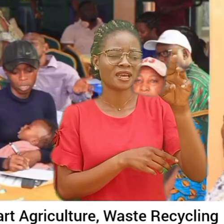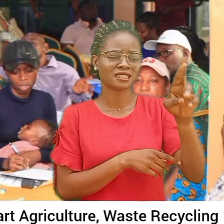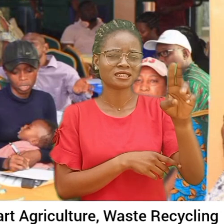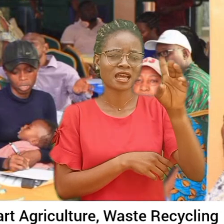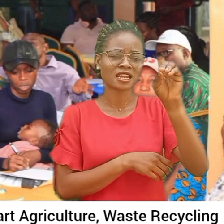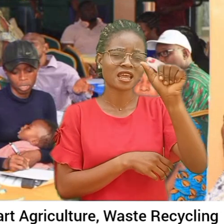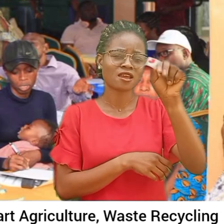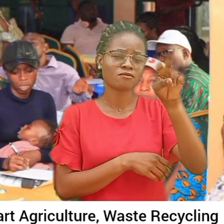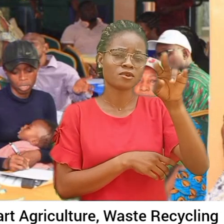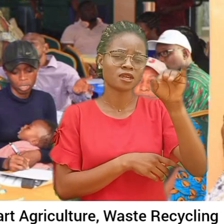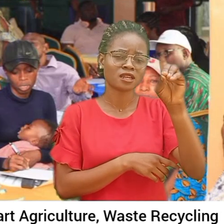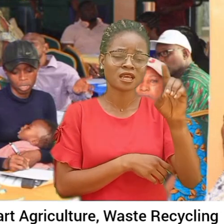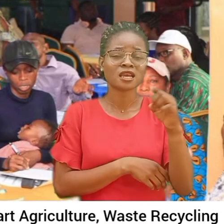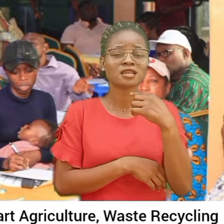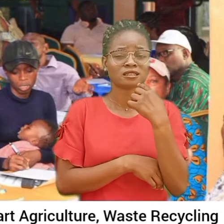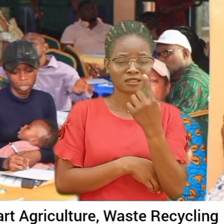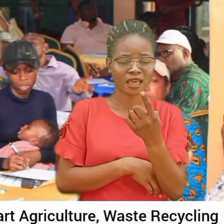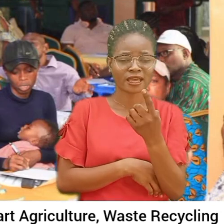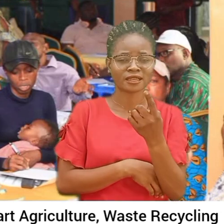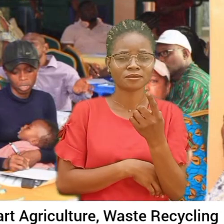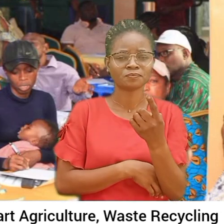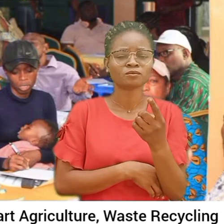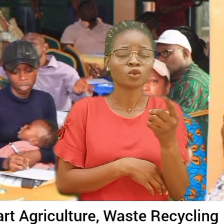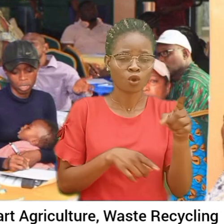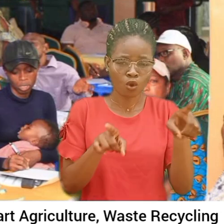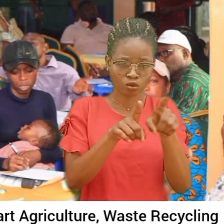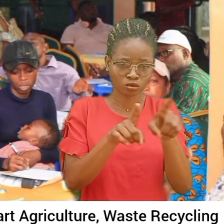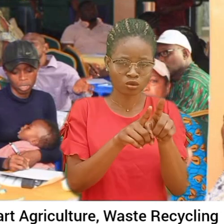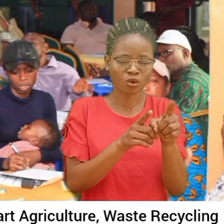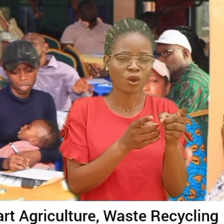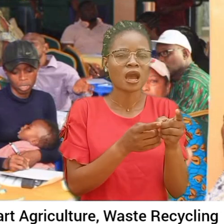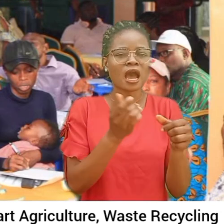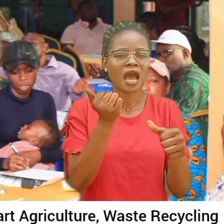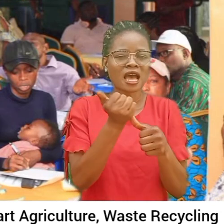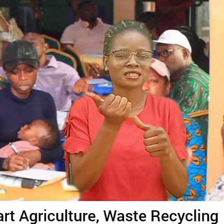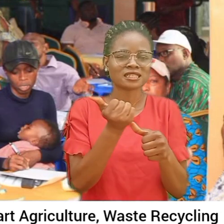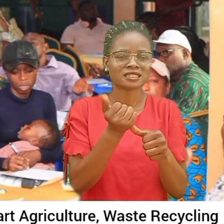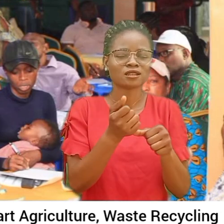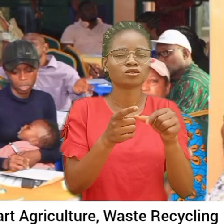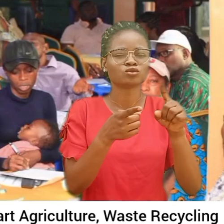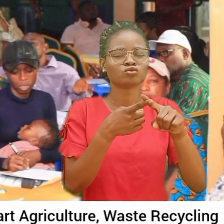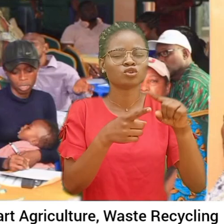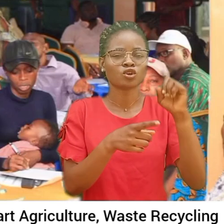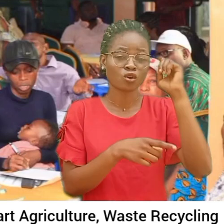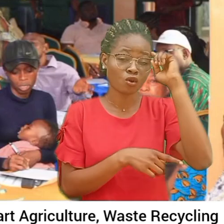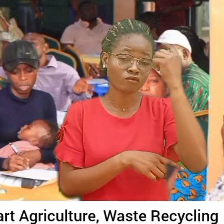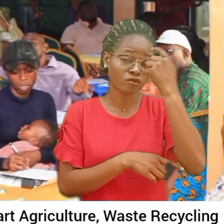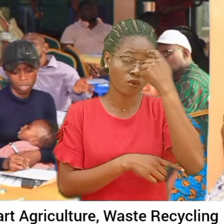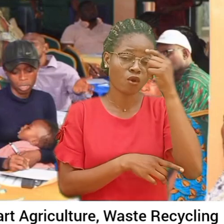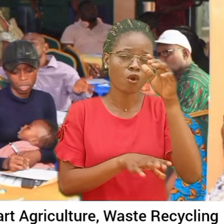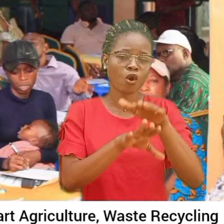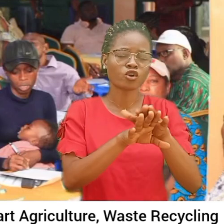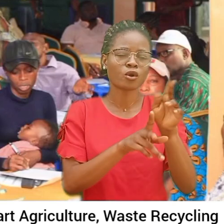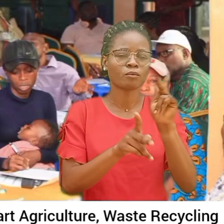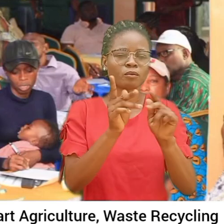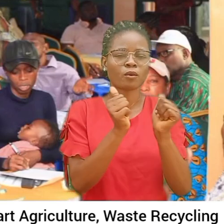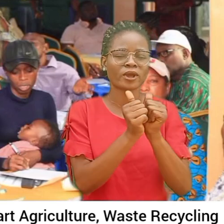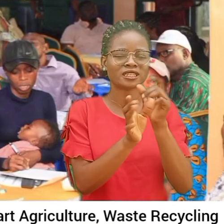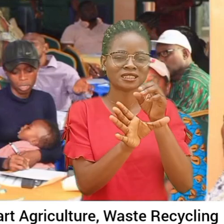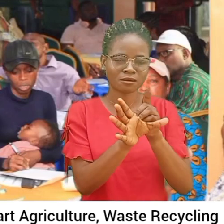David, who also served as assistant to the governor of people with